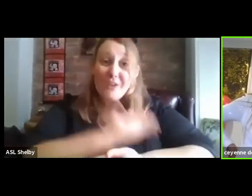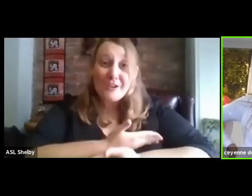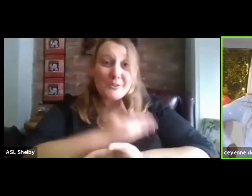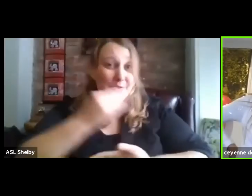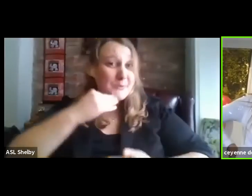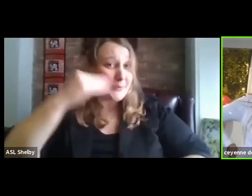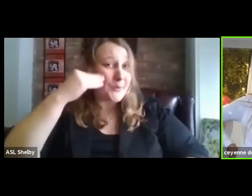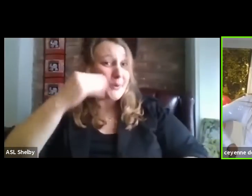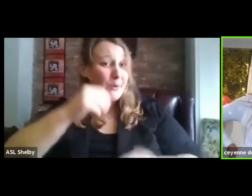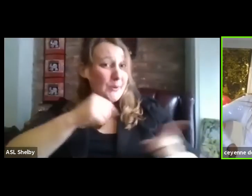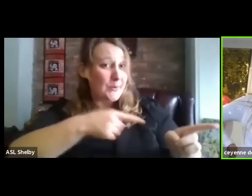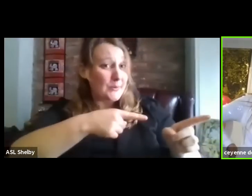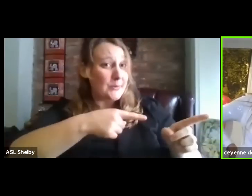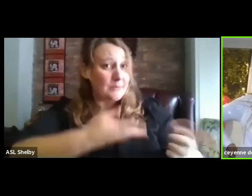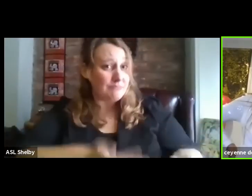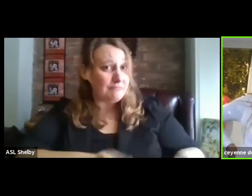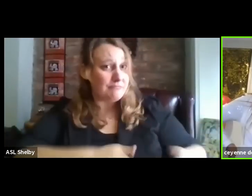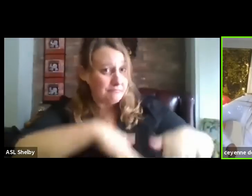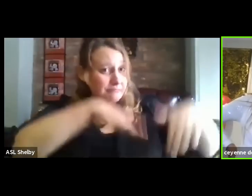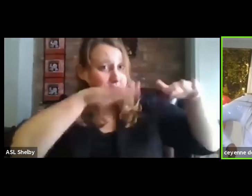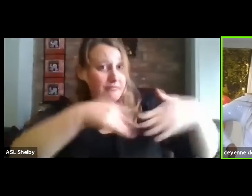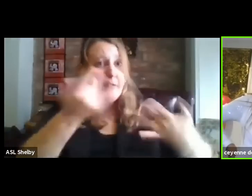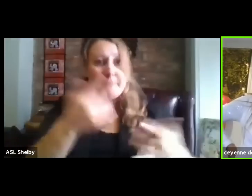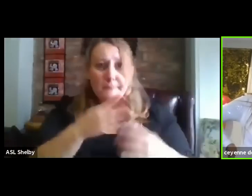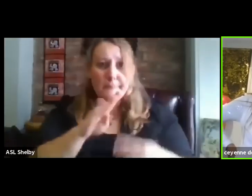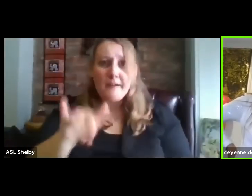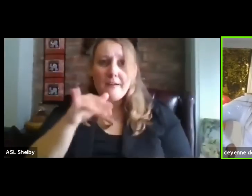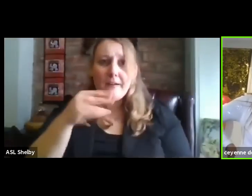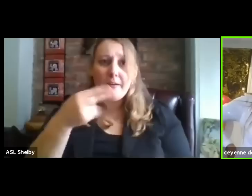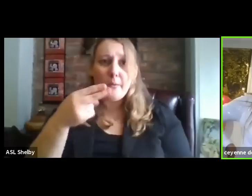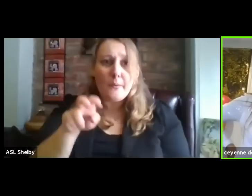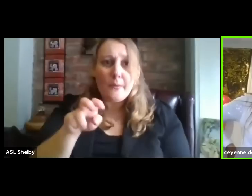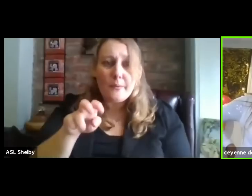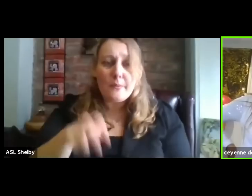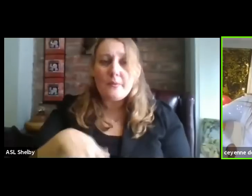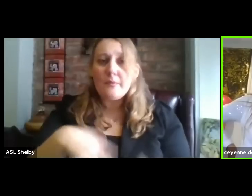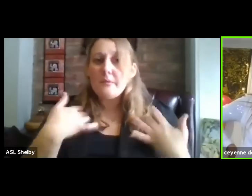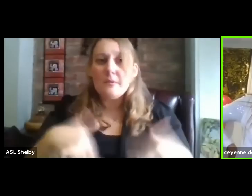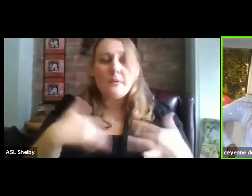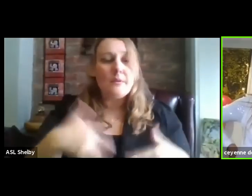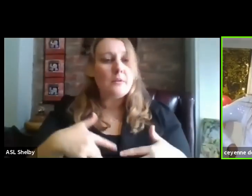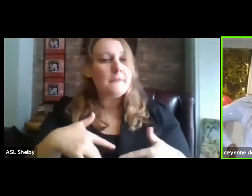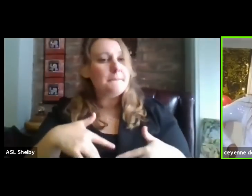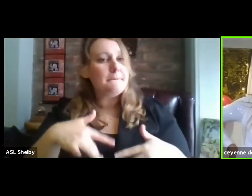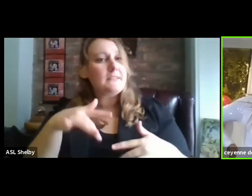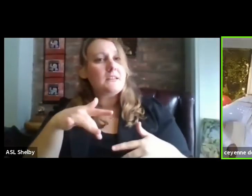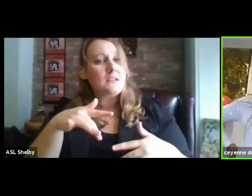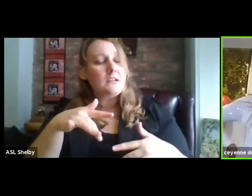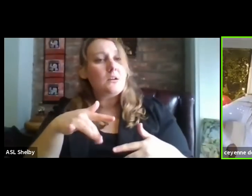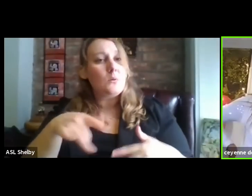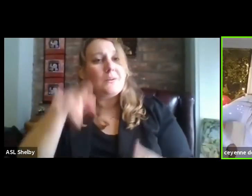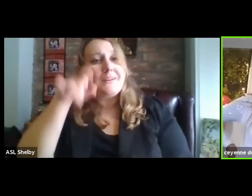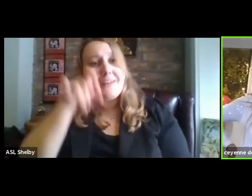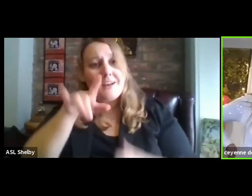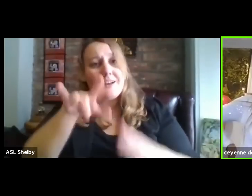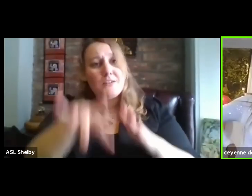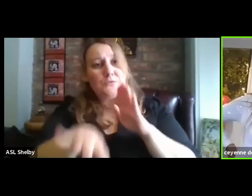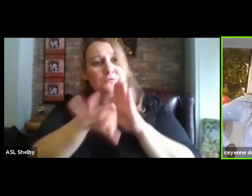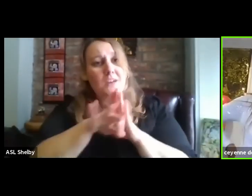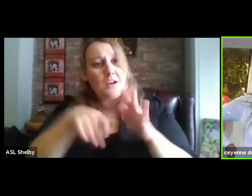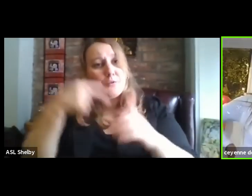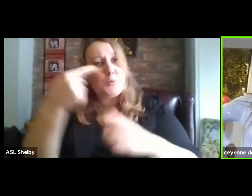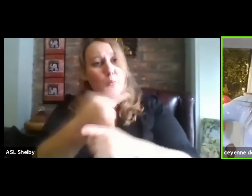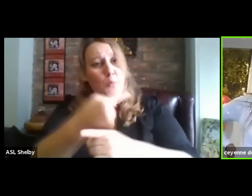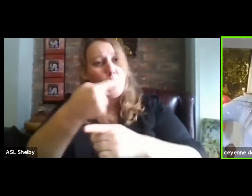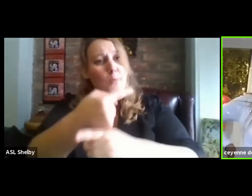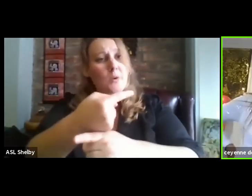a hoe. This is inappropriate. We have to find a way to do this shit better. Decrim